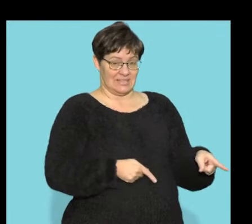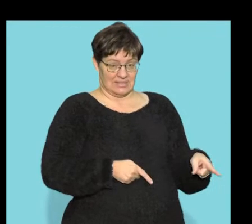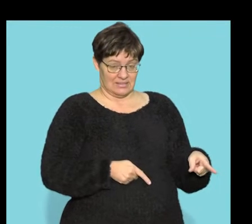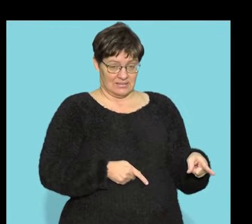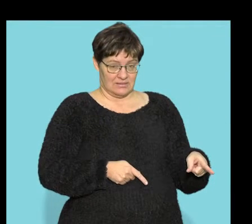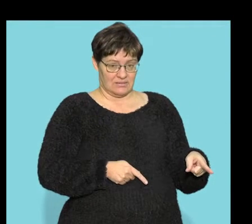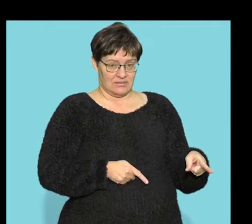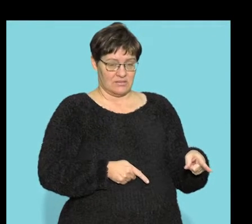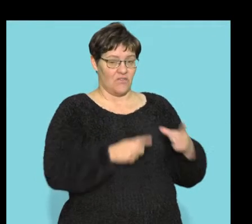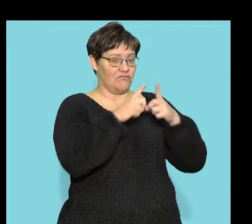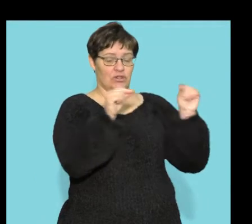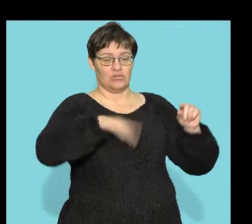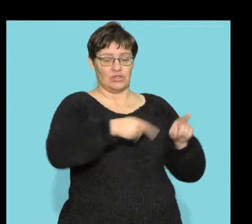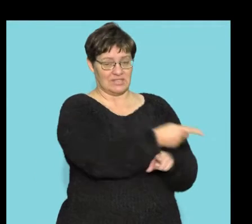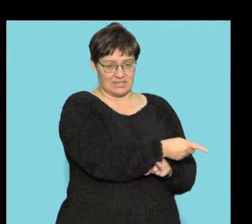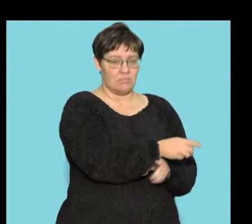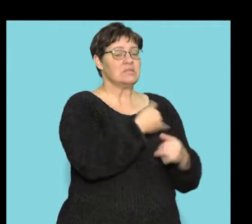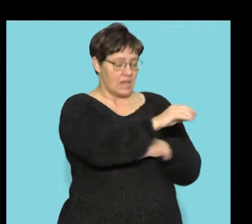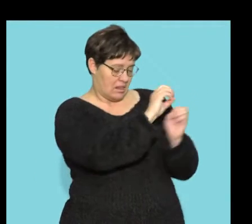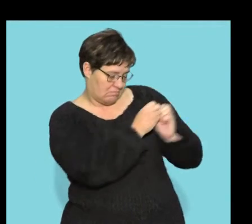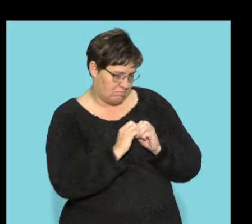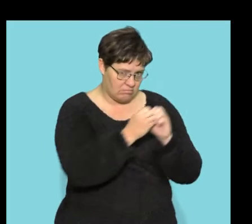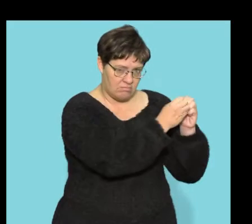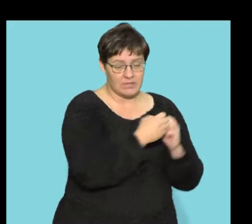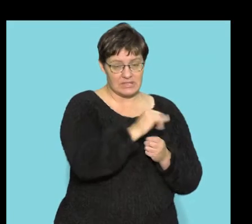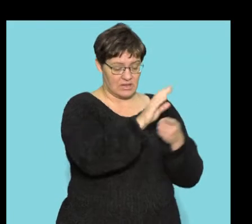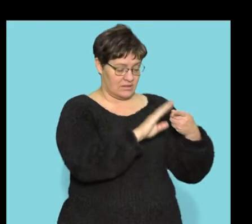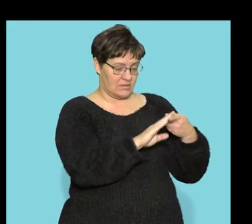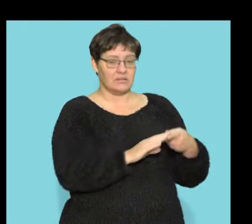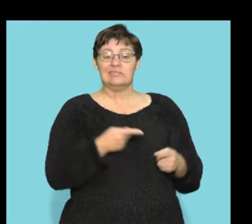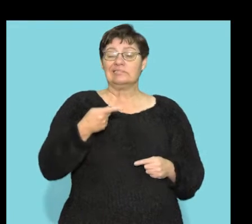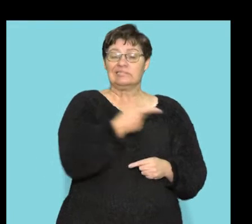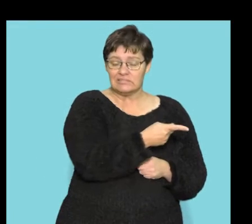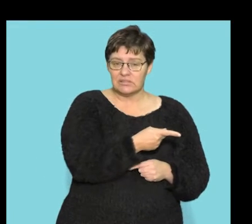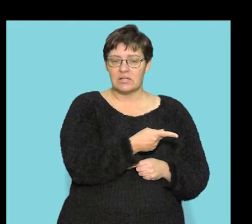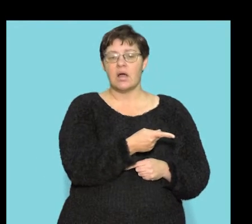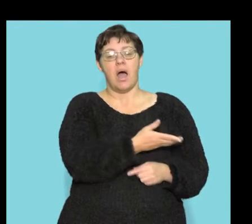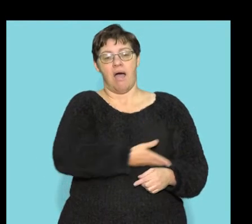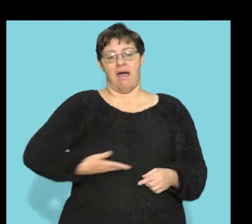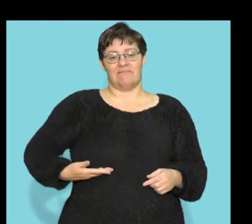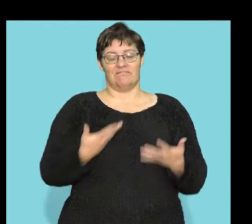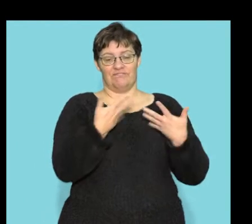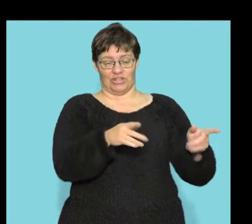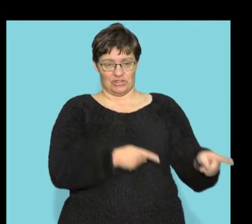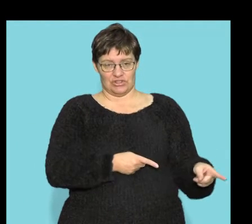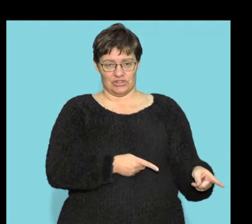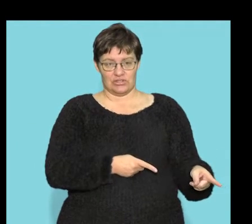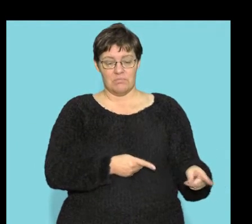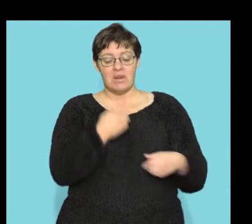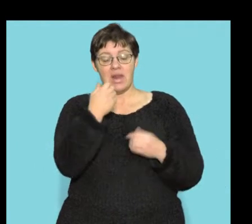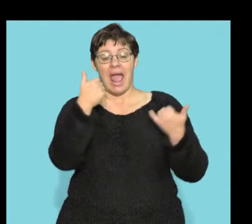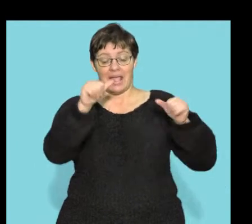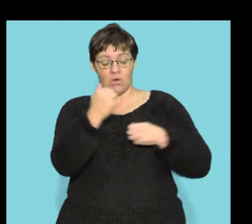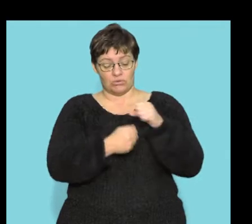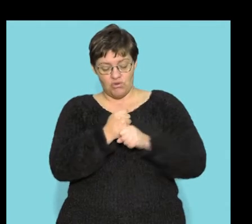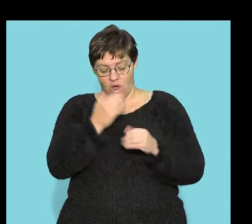turned into finished goods and are still in the manufacturing process. These goods are partially completed at the end of the accounting